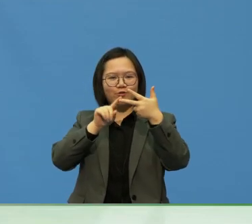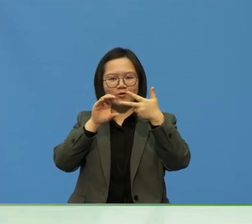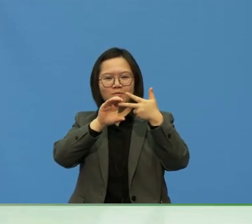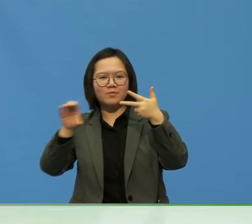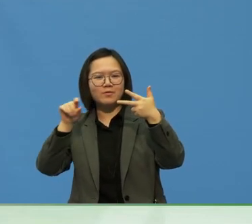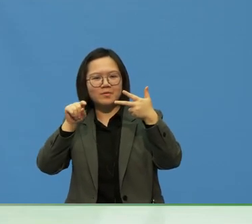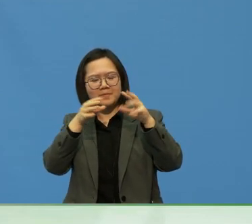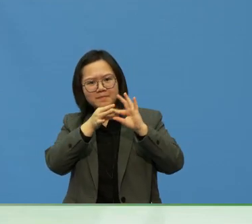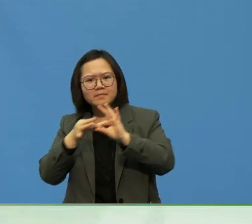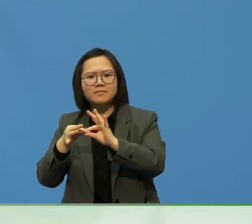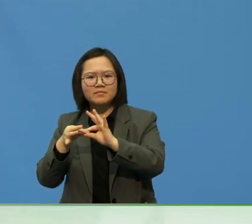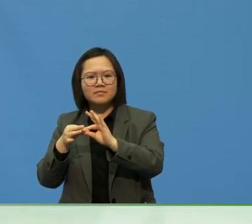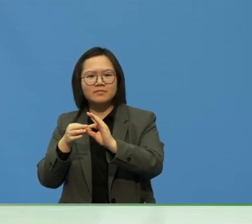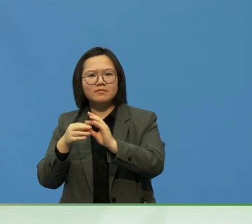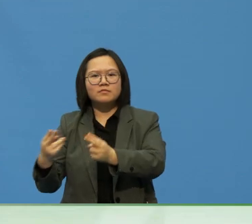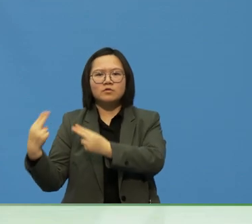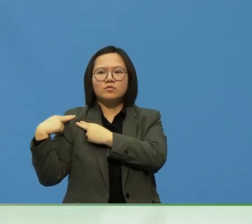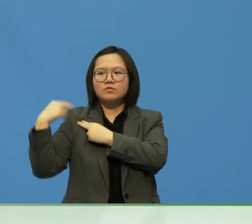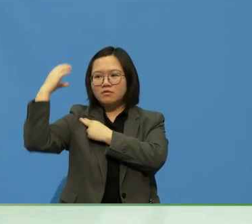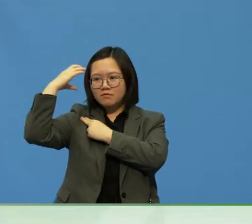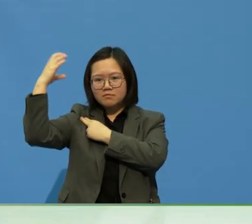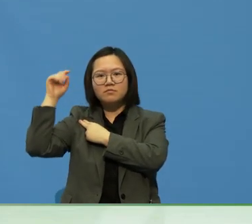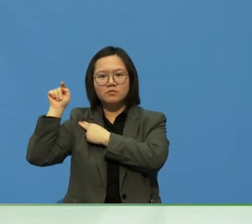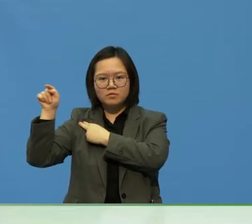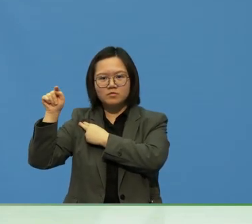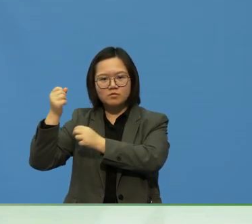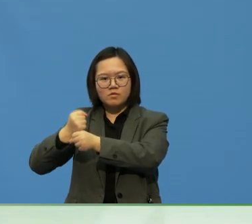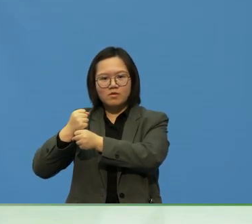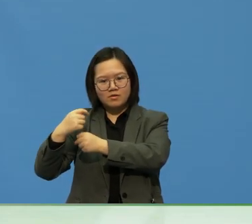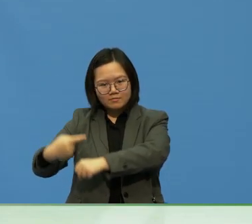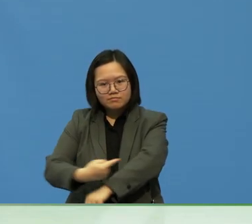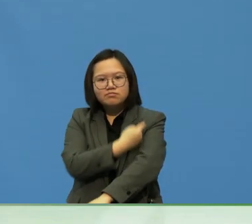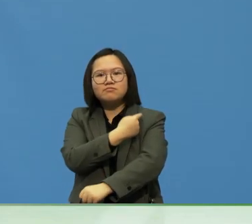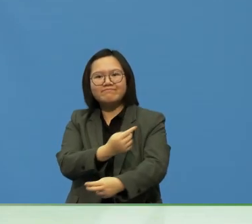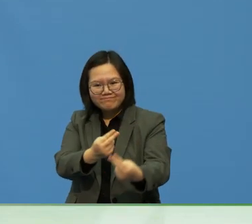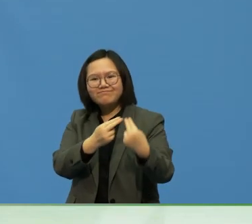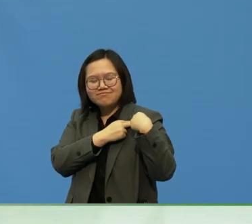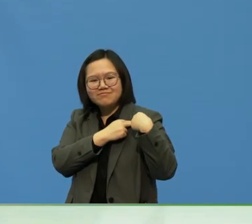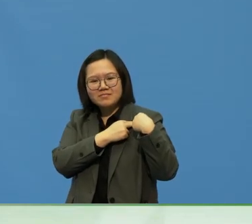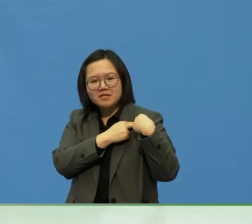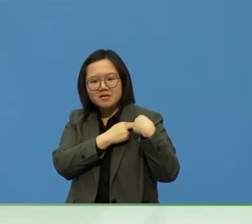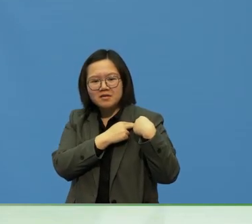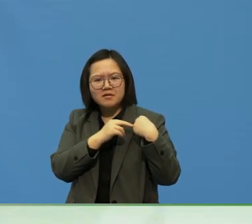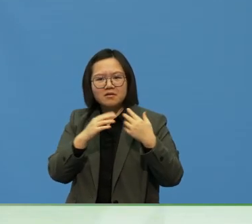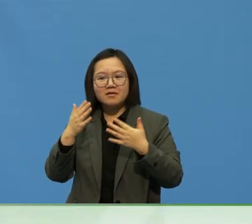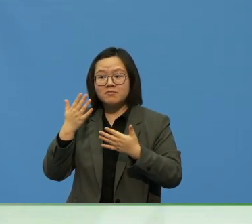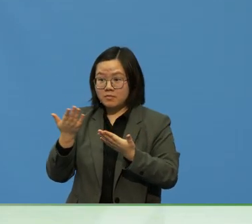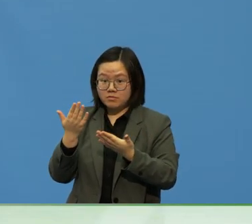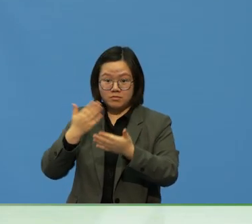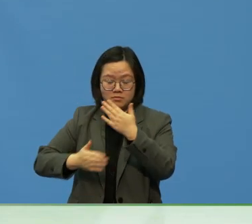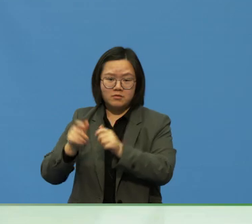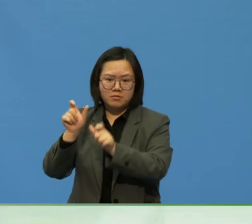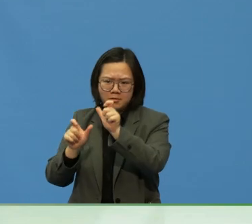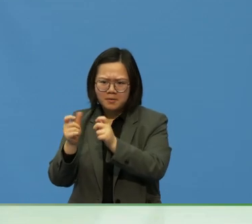a duty on governments to closely consult and actively involve persons with disabilities through